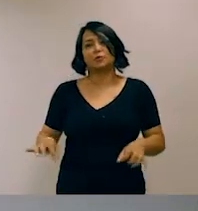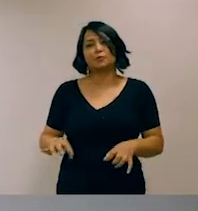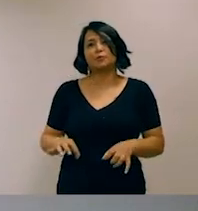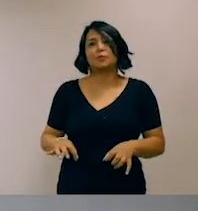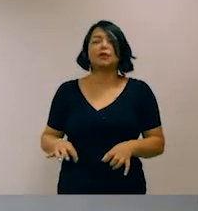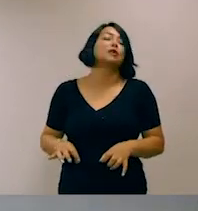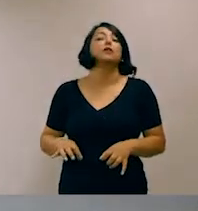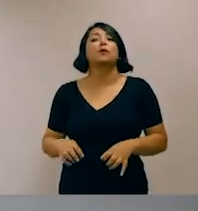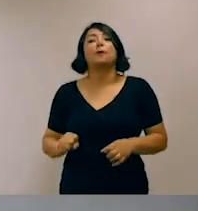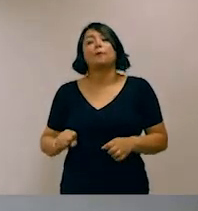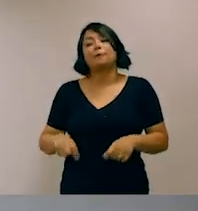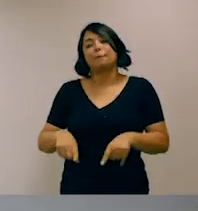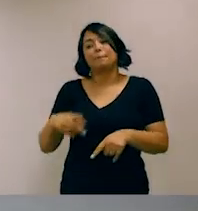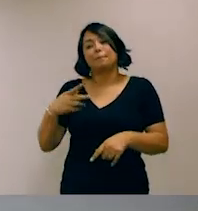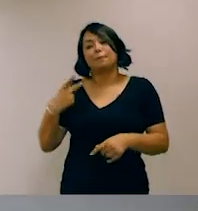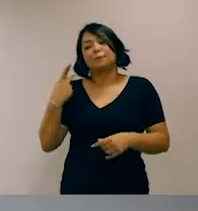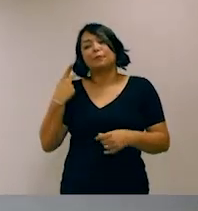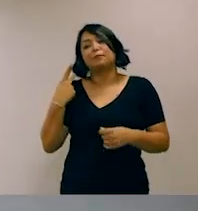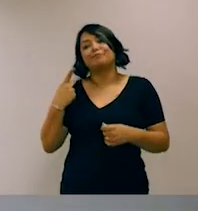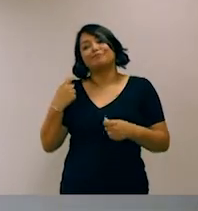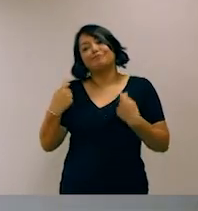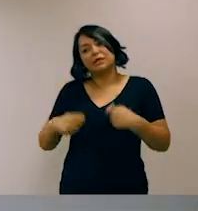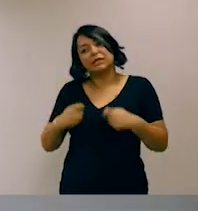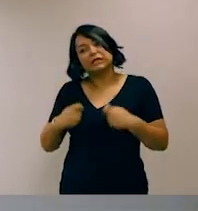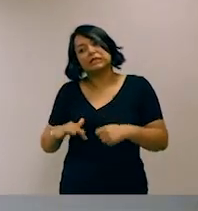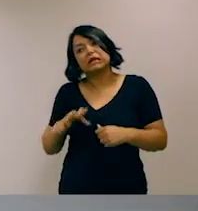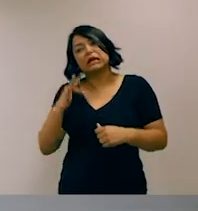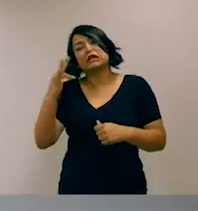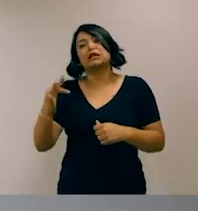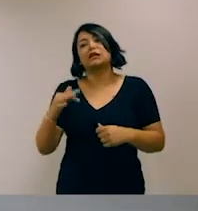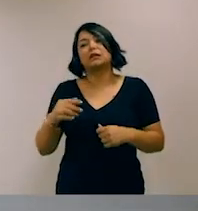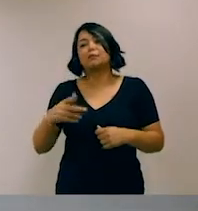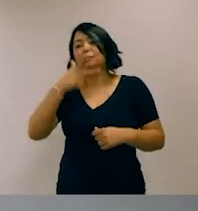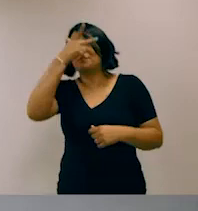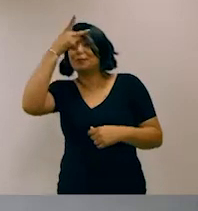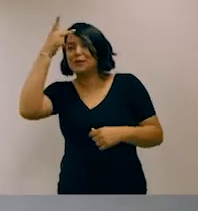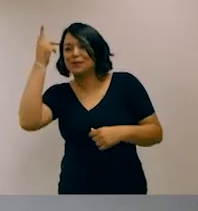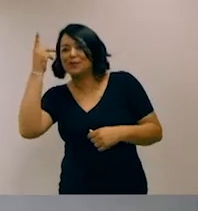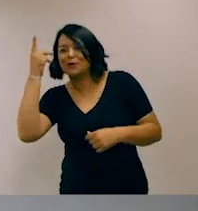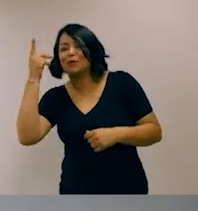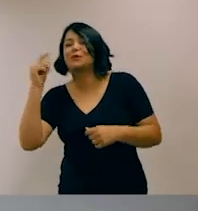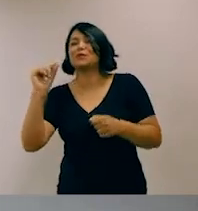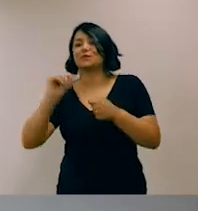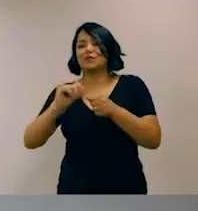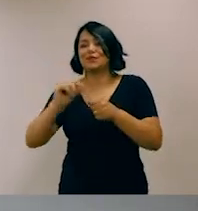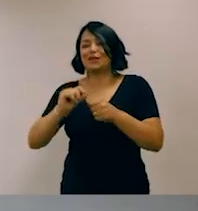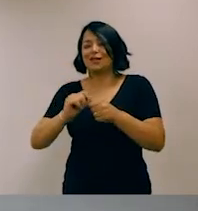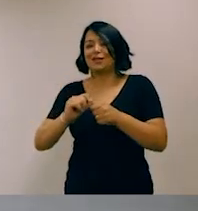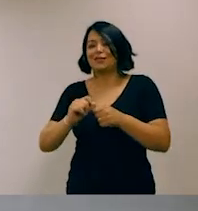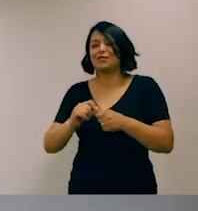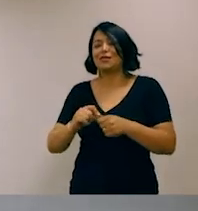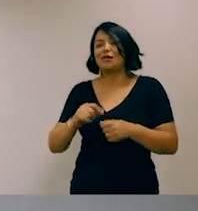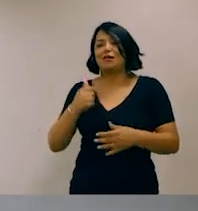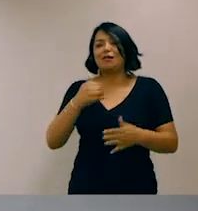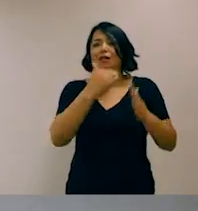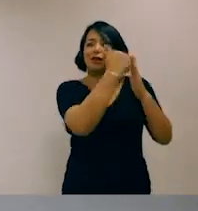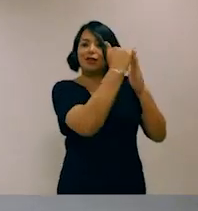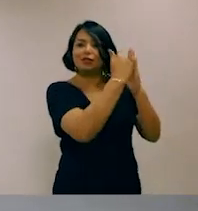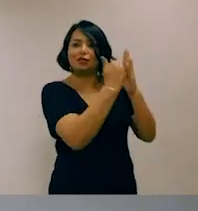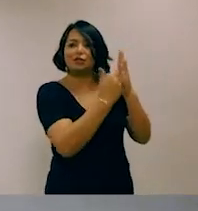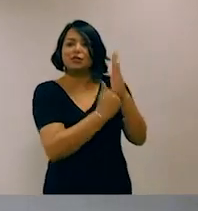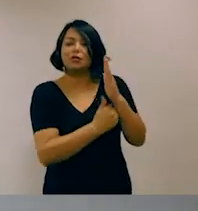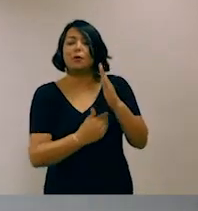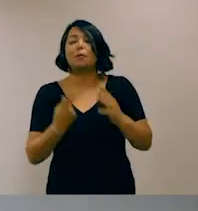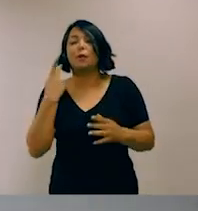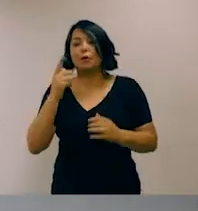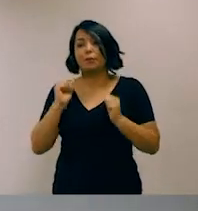So we are doing this. We have run countless tests, and the team who works